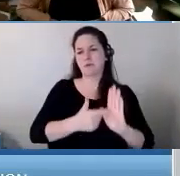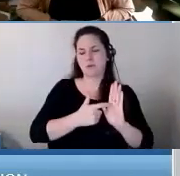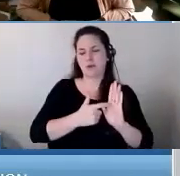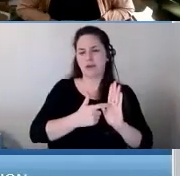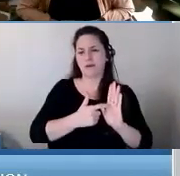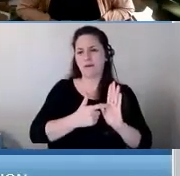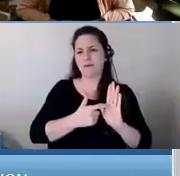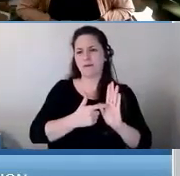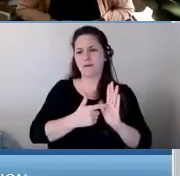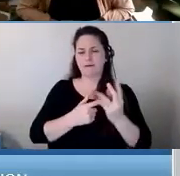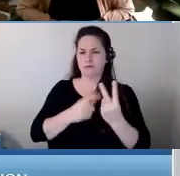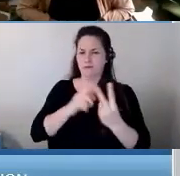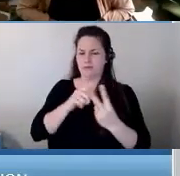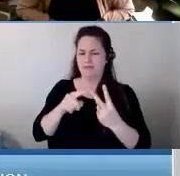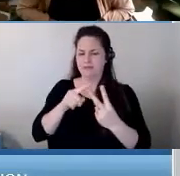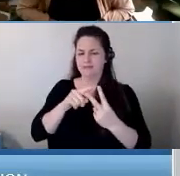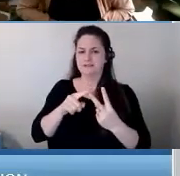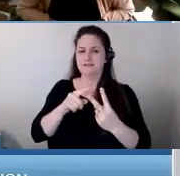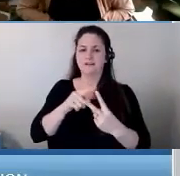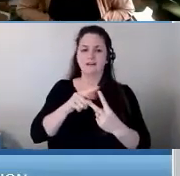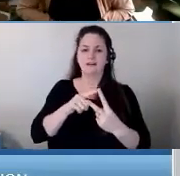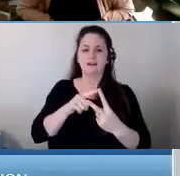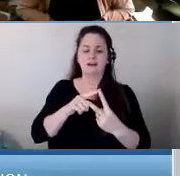doing two things. One,